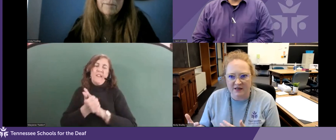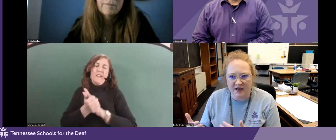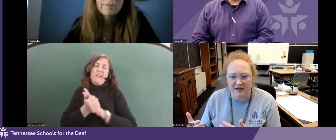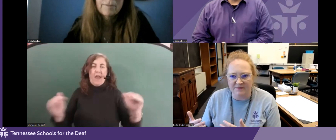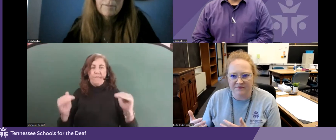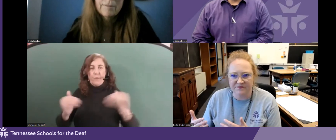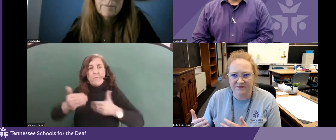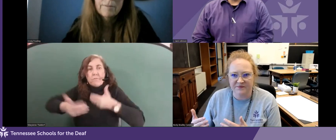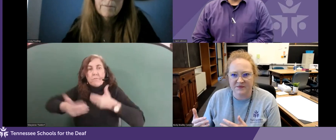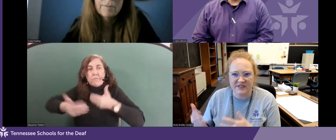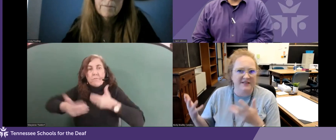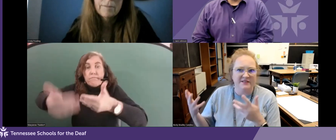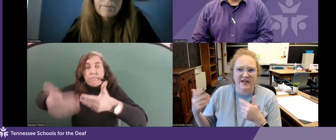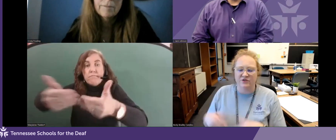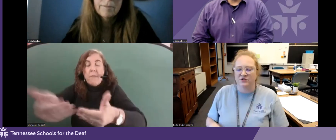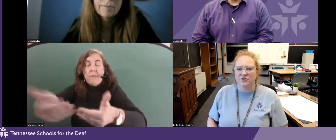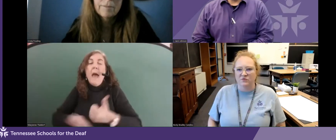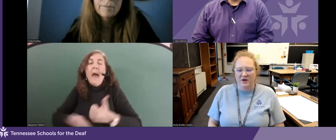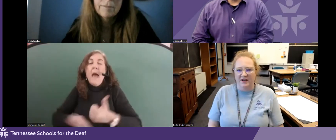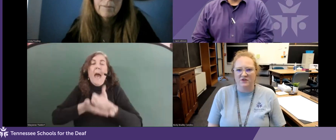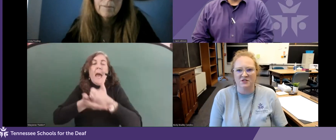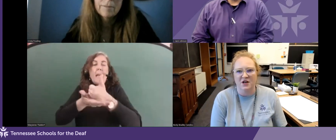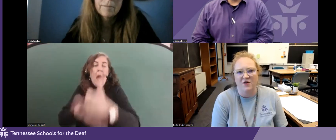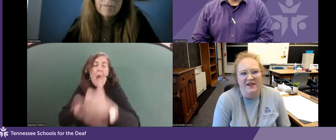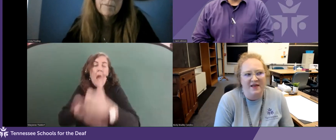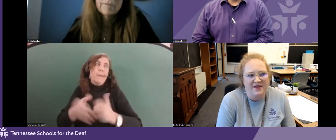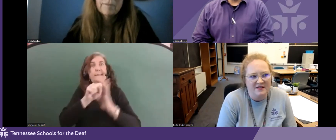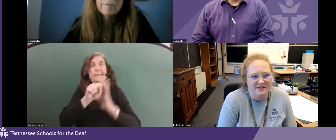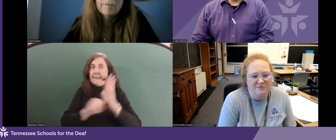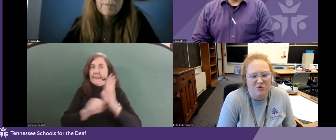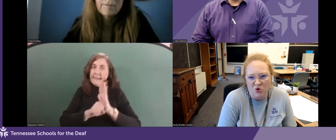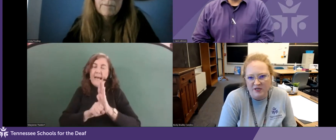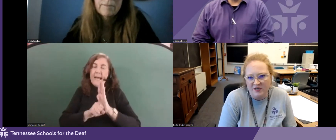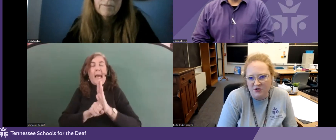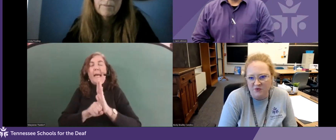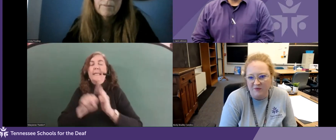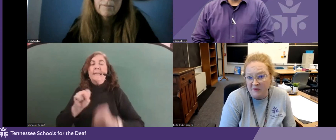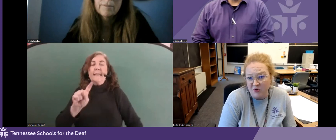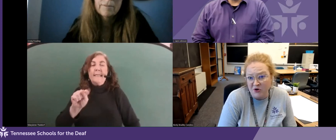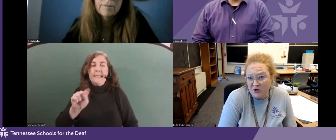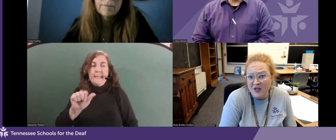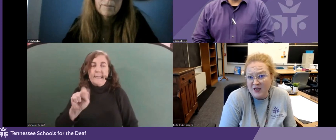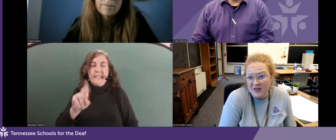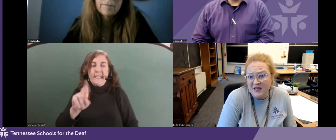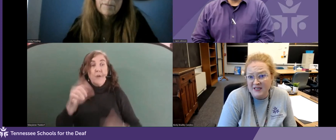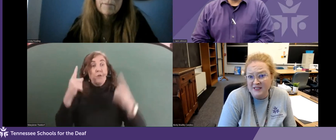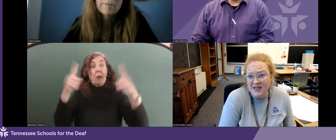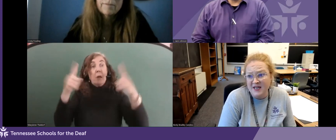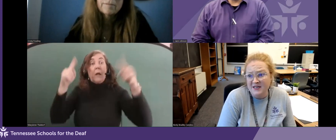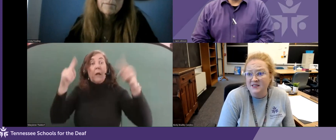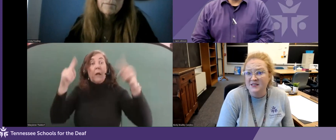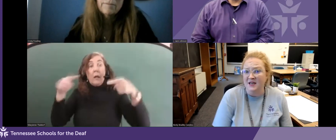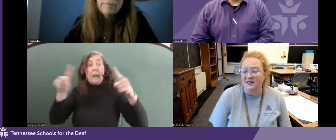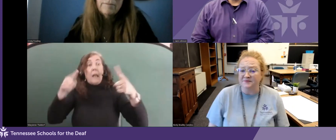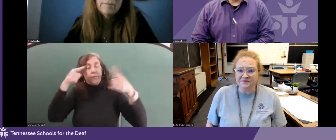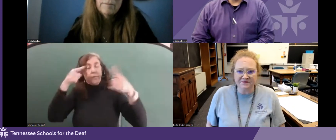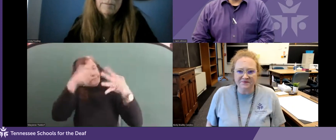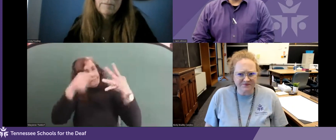mastering state standards or whatever. So I think it's important to remember these